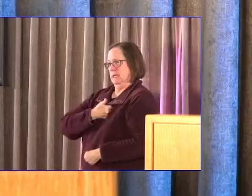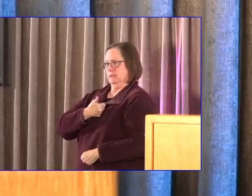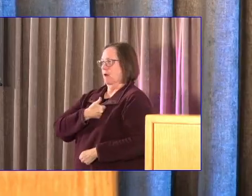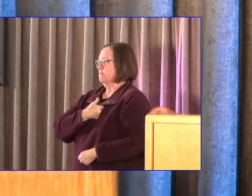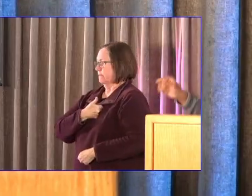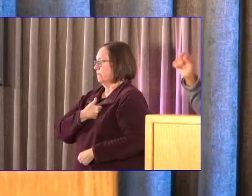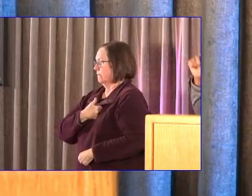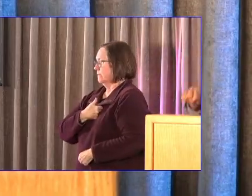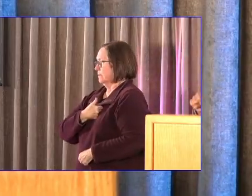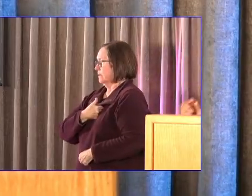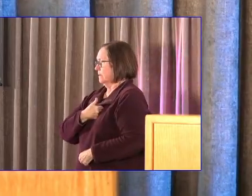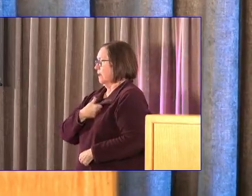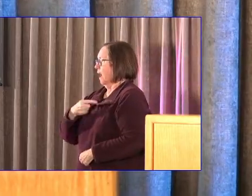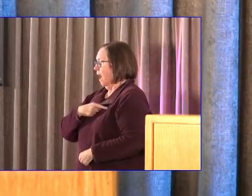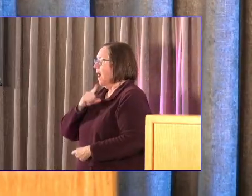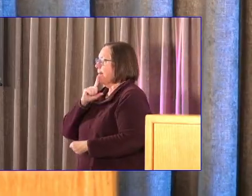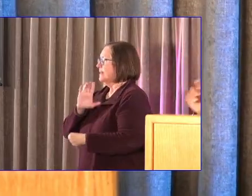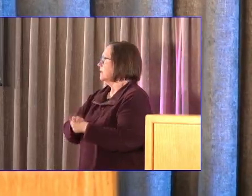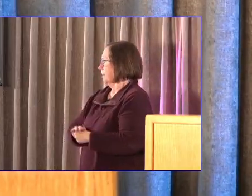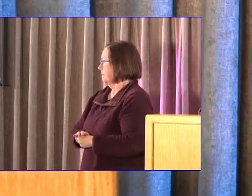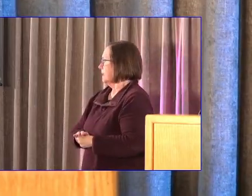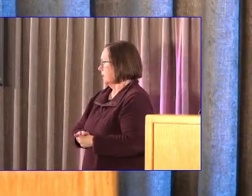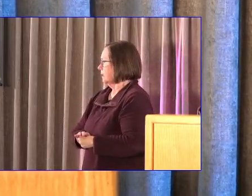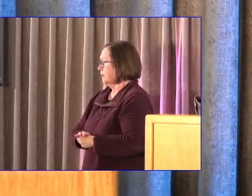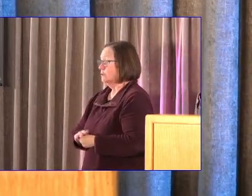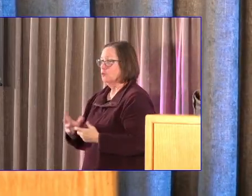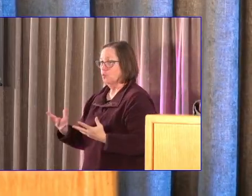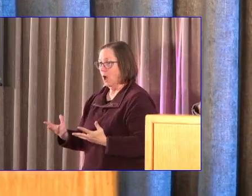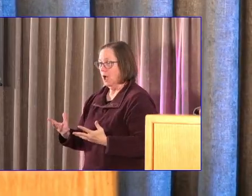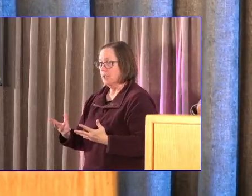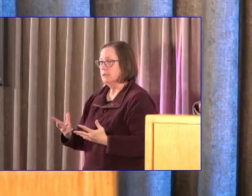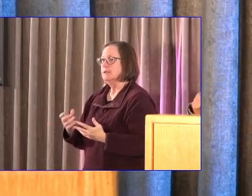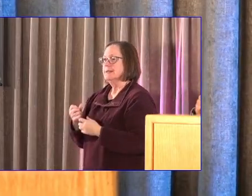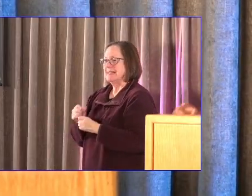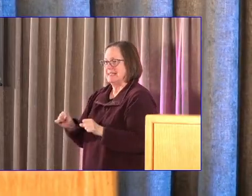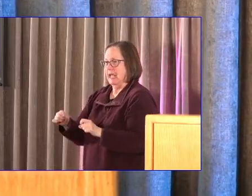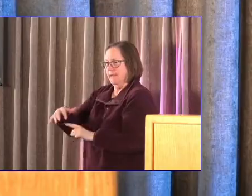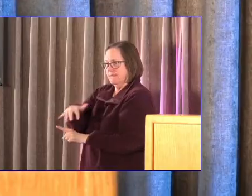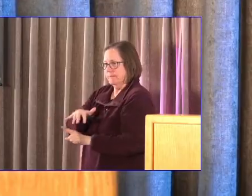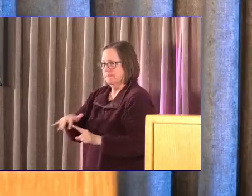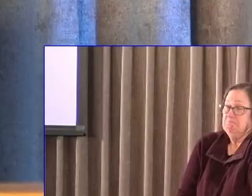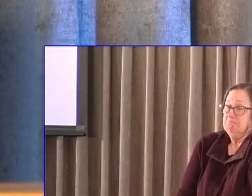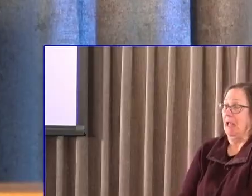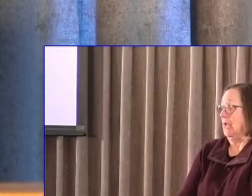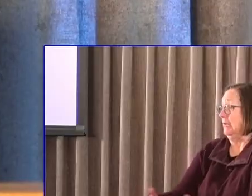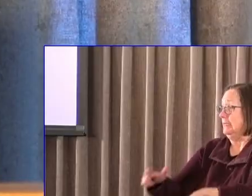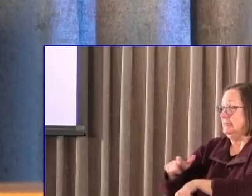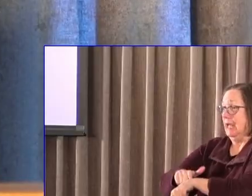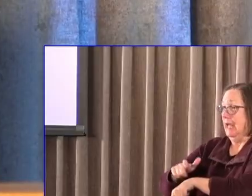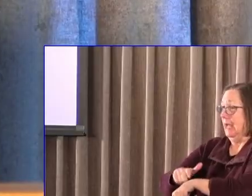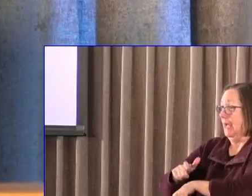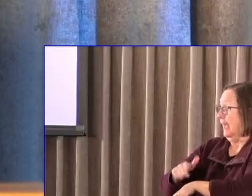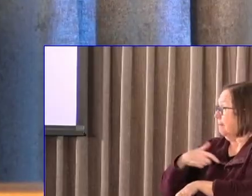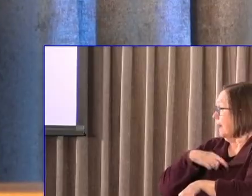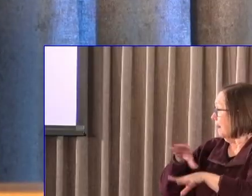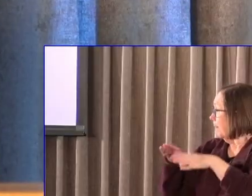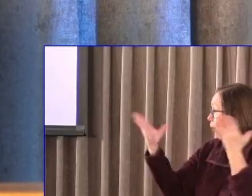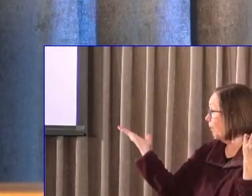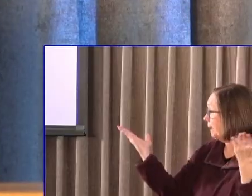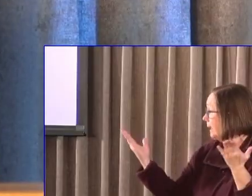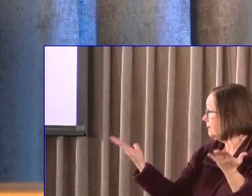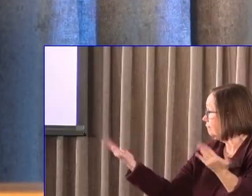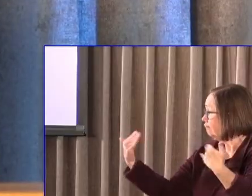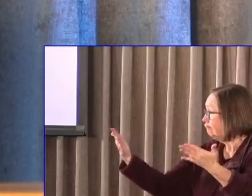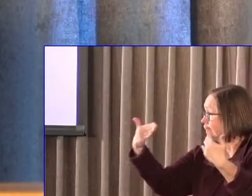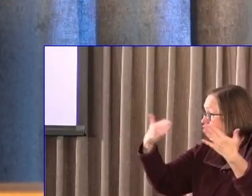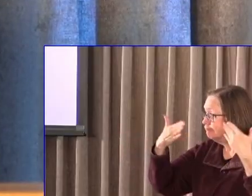unintentionally create an environment that I don't want to exist, I don't want for other individuals. And just know that I'm here to listen, and